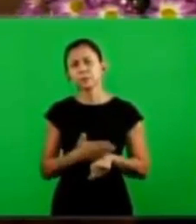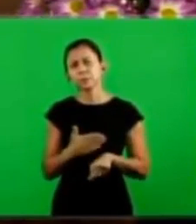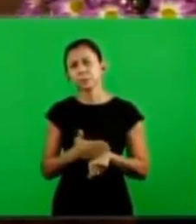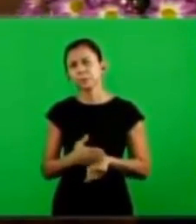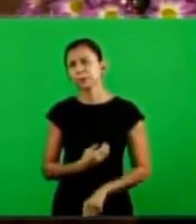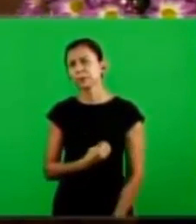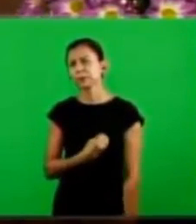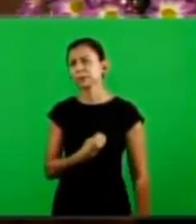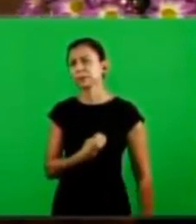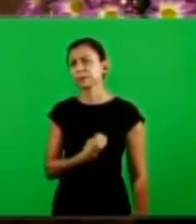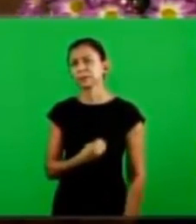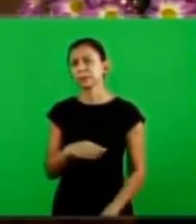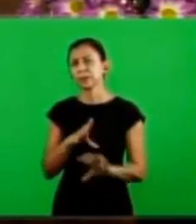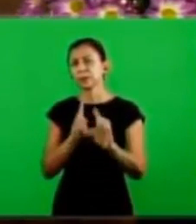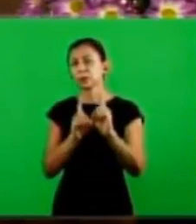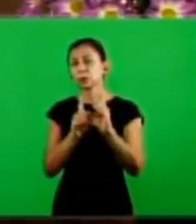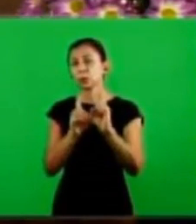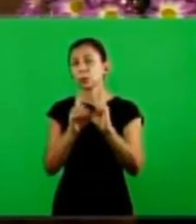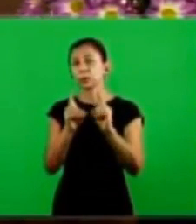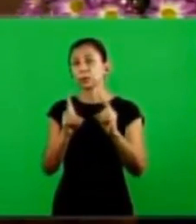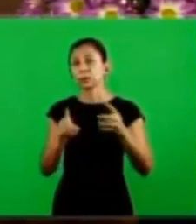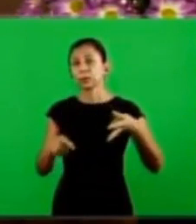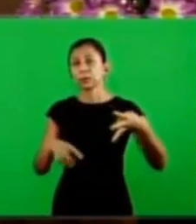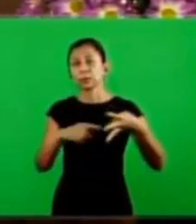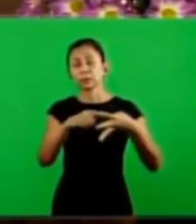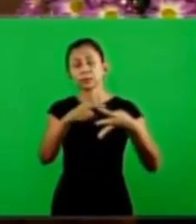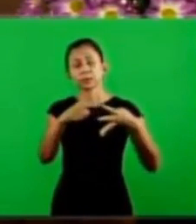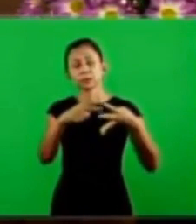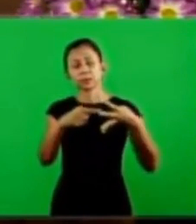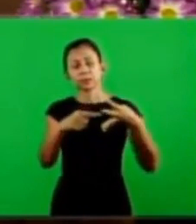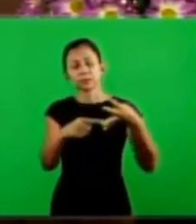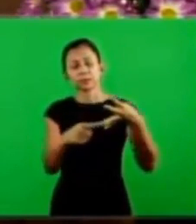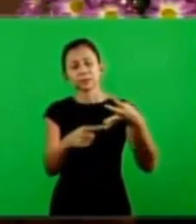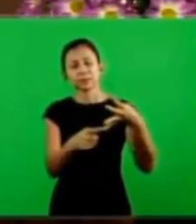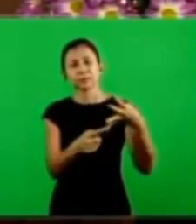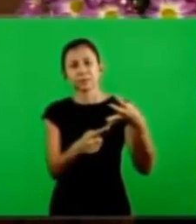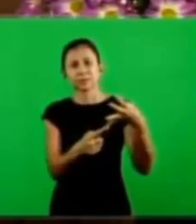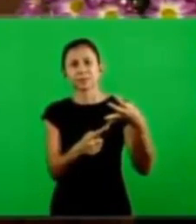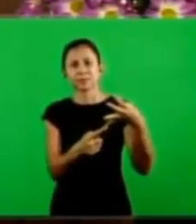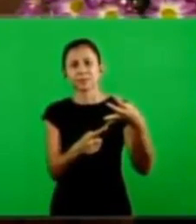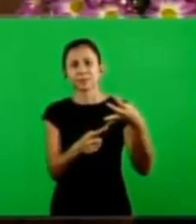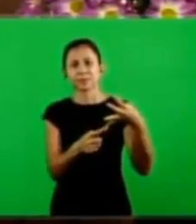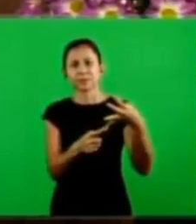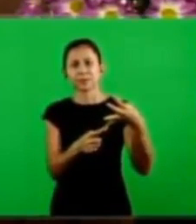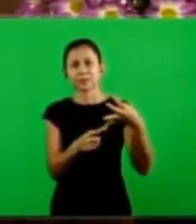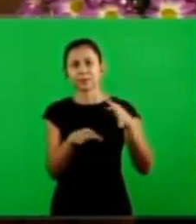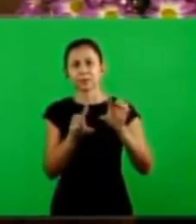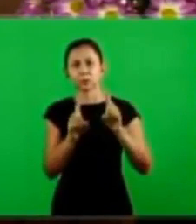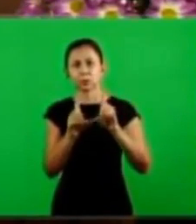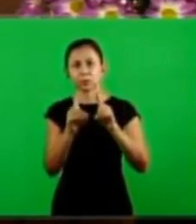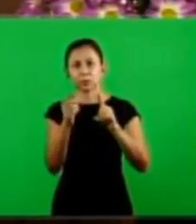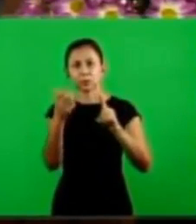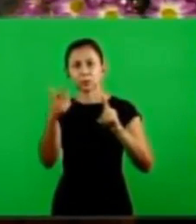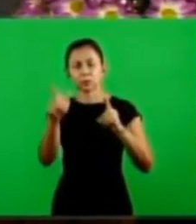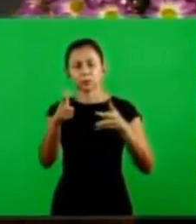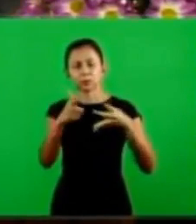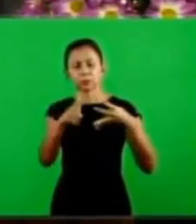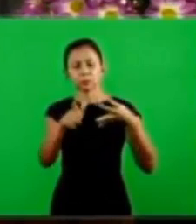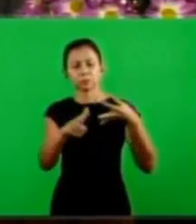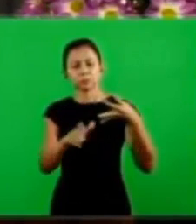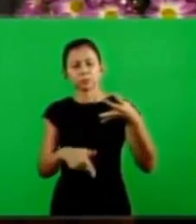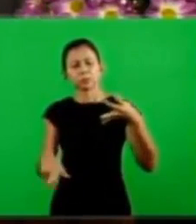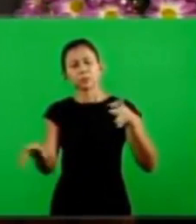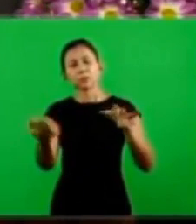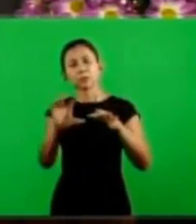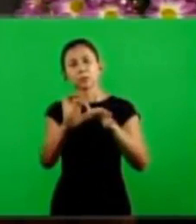And conviving within this doctrine, we cannot ignore these three other